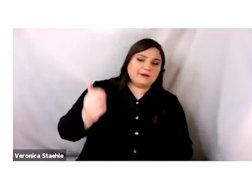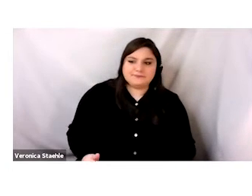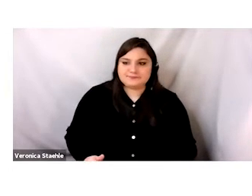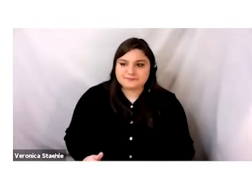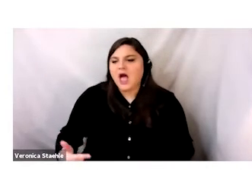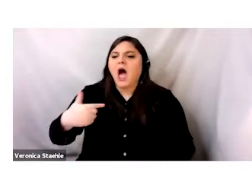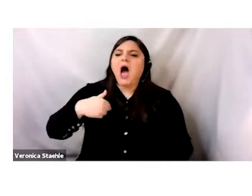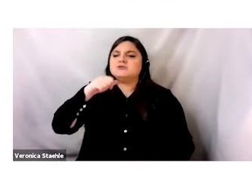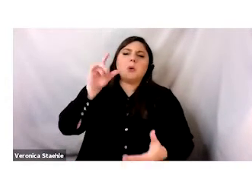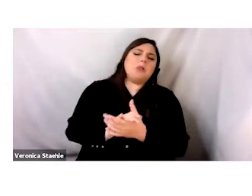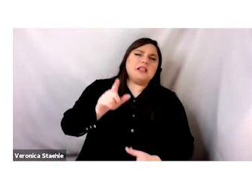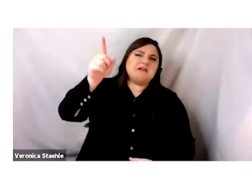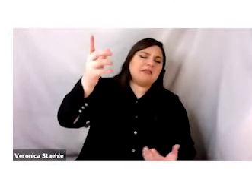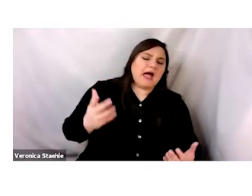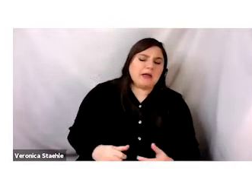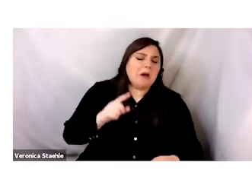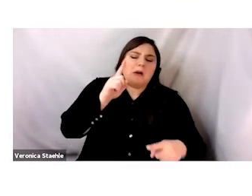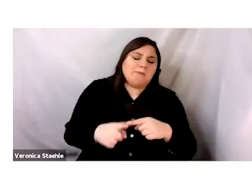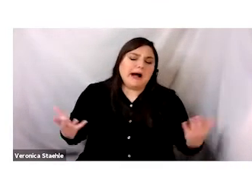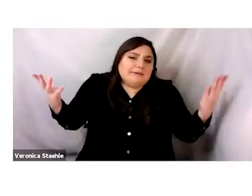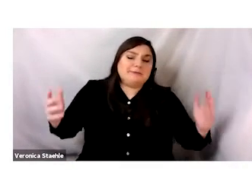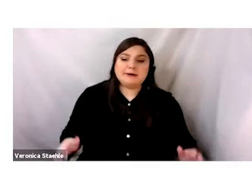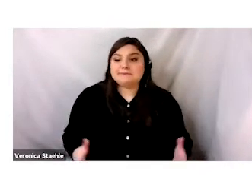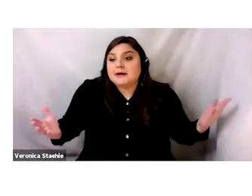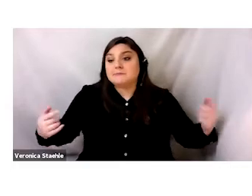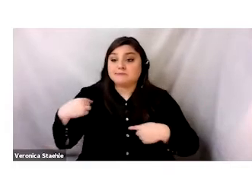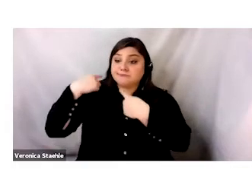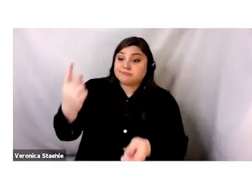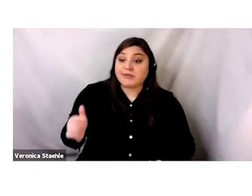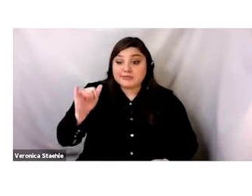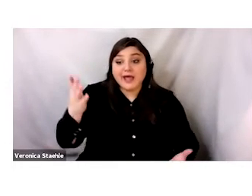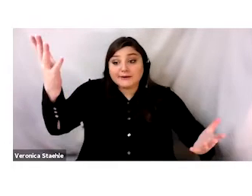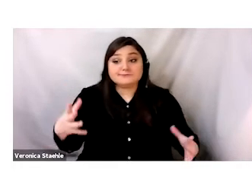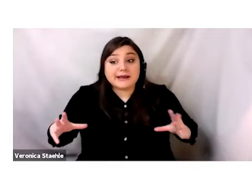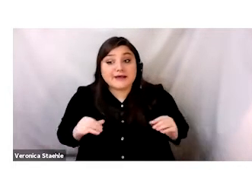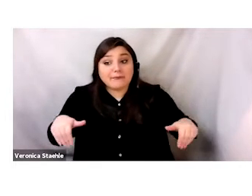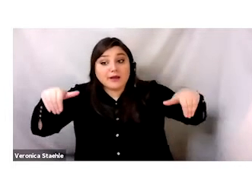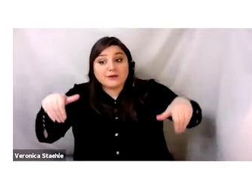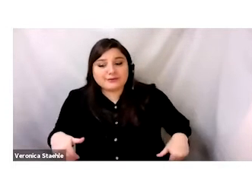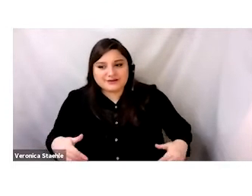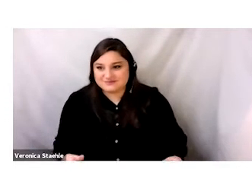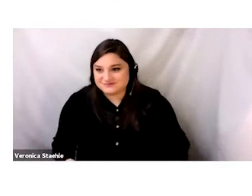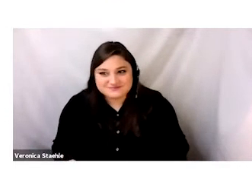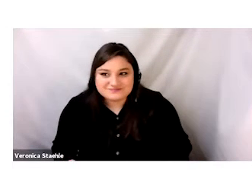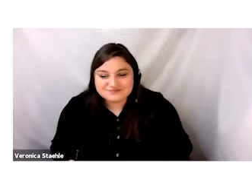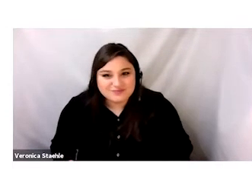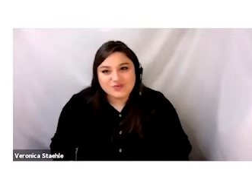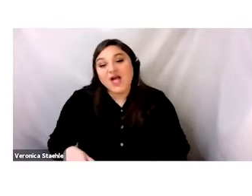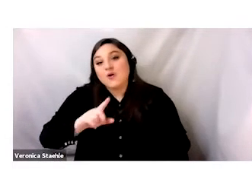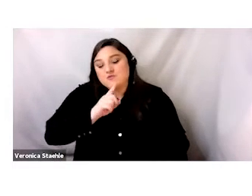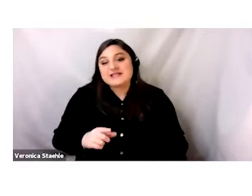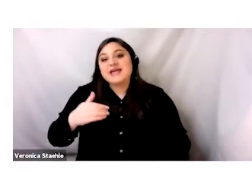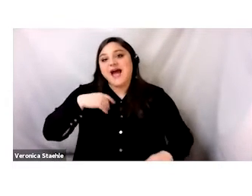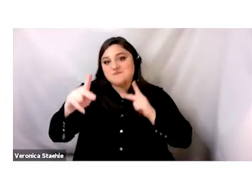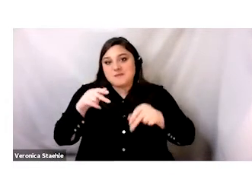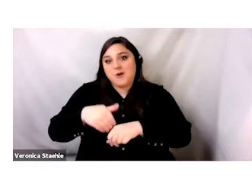nice. The people that say it's always been that way are the folks that are more likely in the centered power position, and they just don't want to give up their privilege